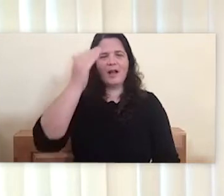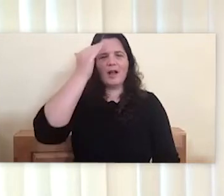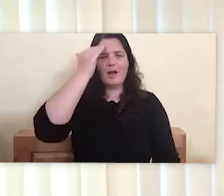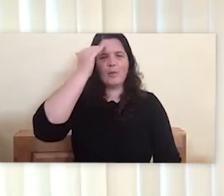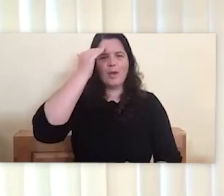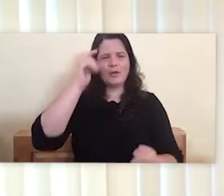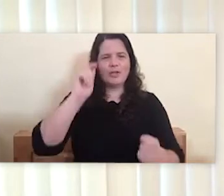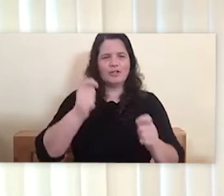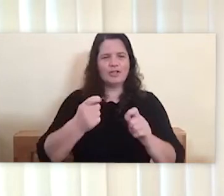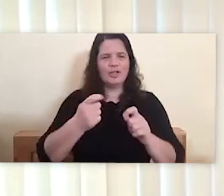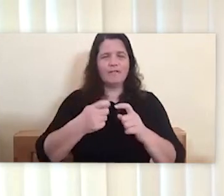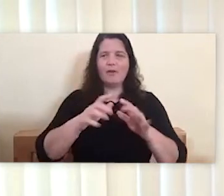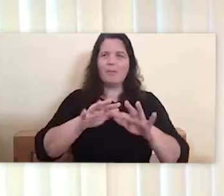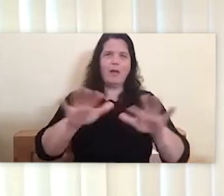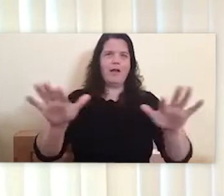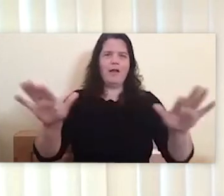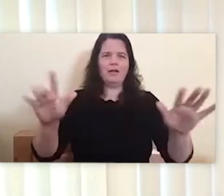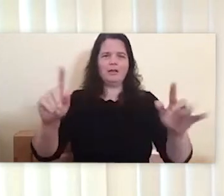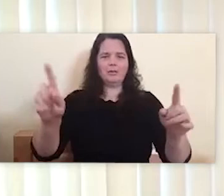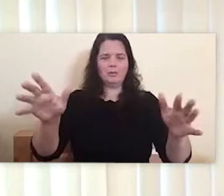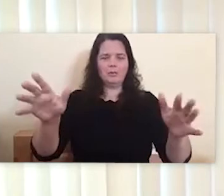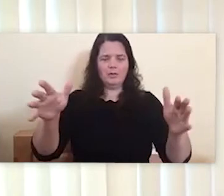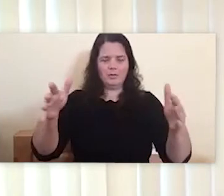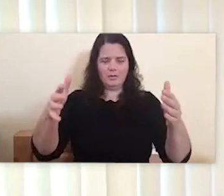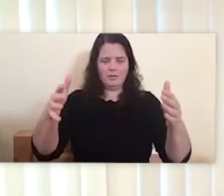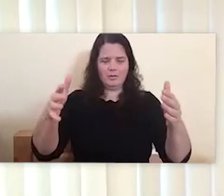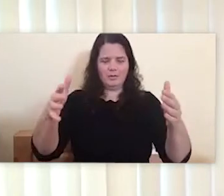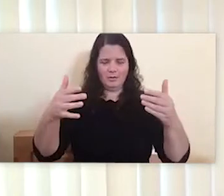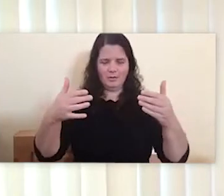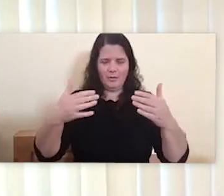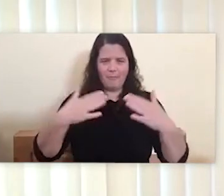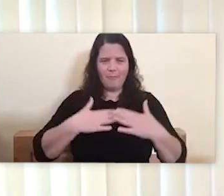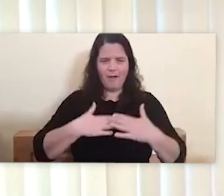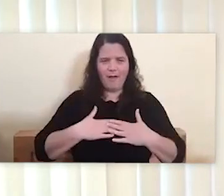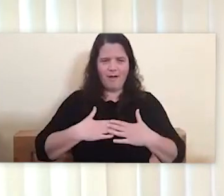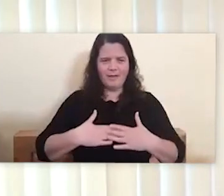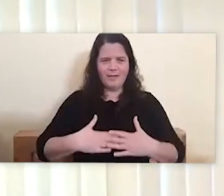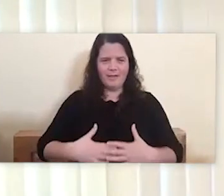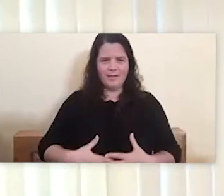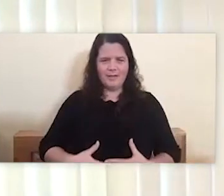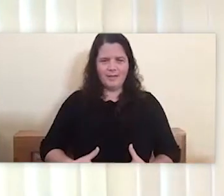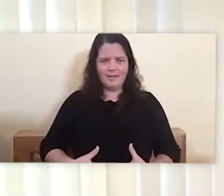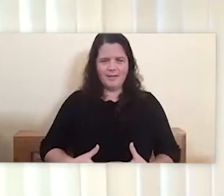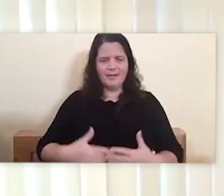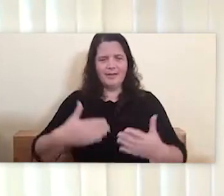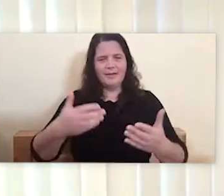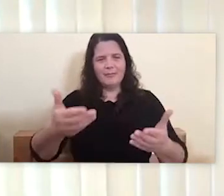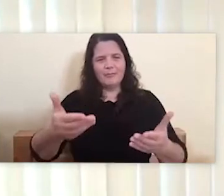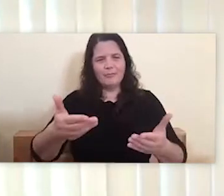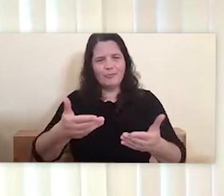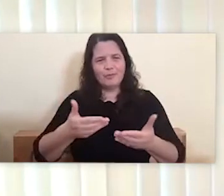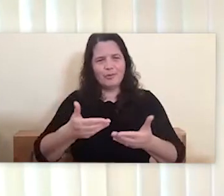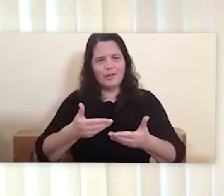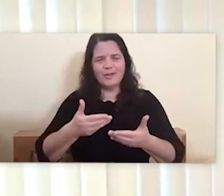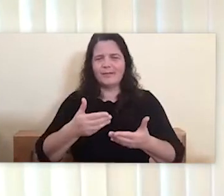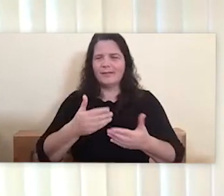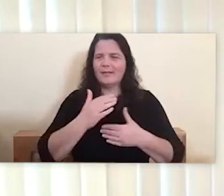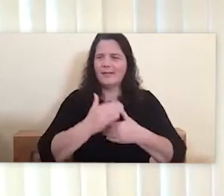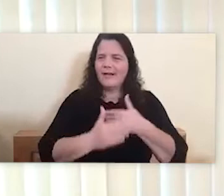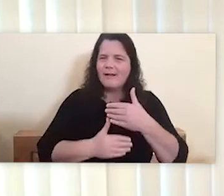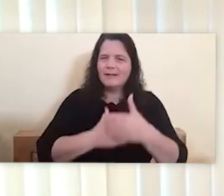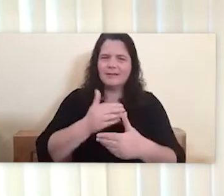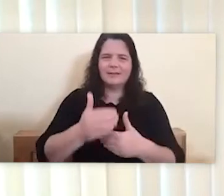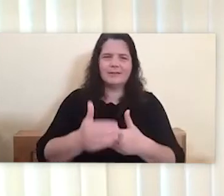own body, I'll invite you to bring along kindness and friendliness, allowing yourself to